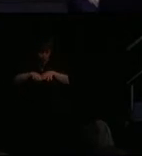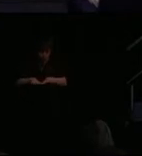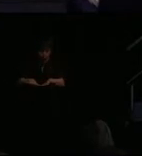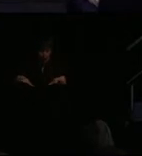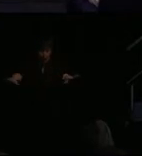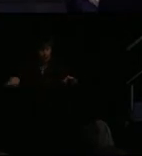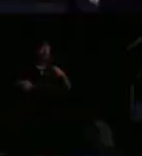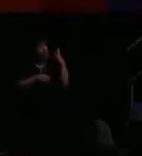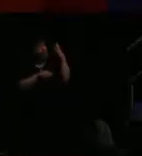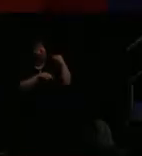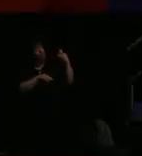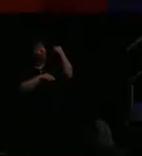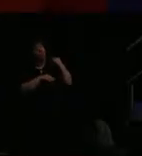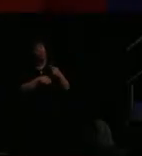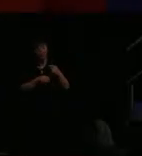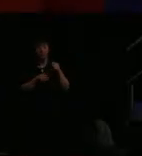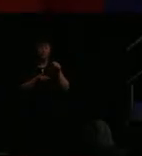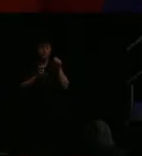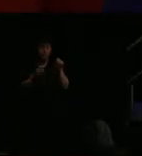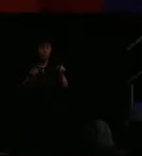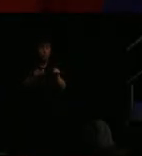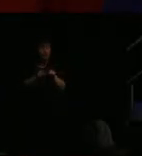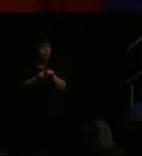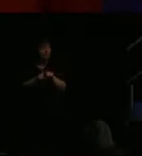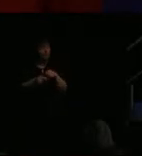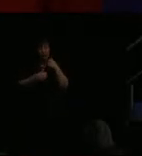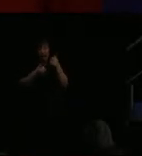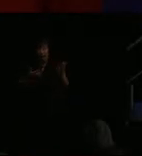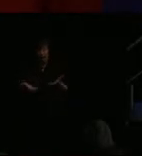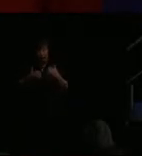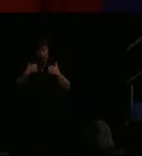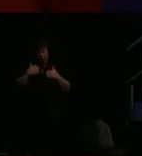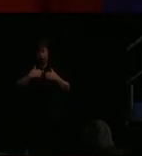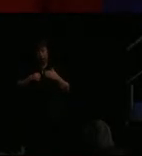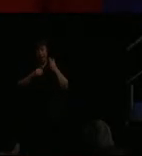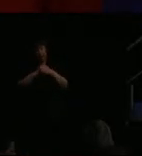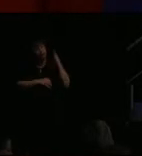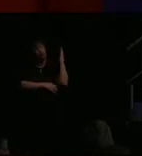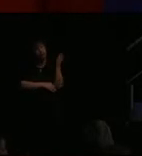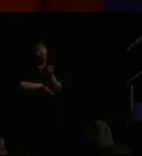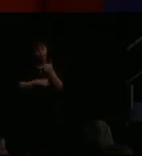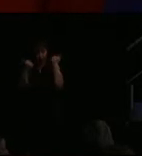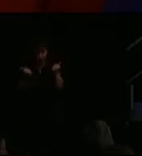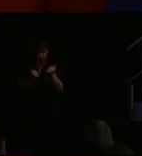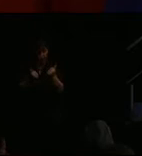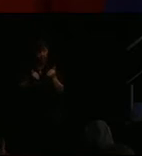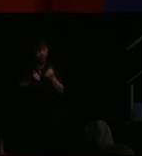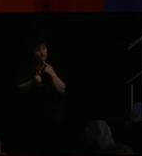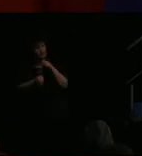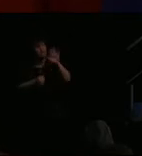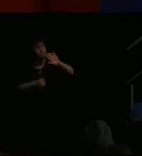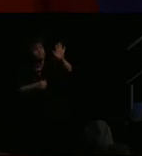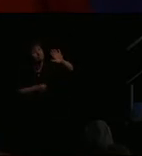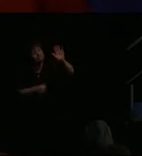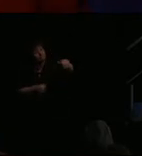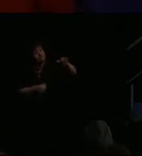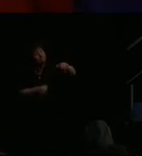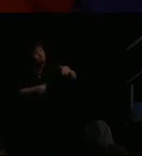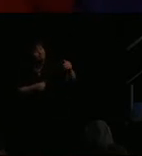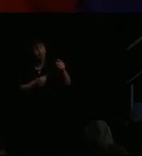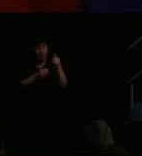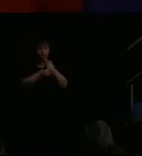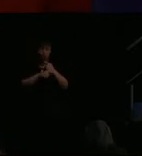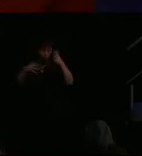how he spoke to them as well. So I do encourage you at the end of the service, come and grab them and they'll tell you, because there is